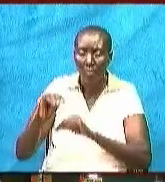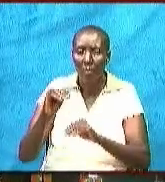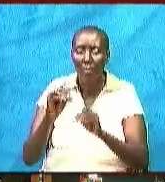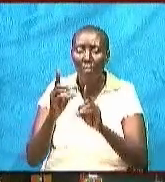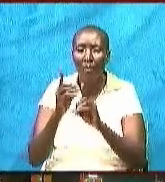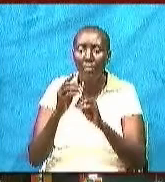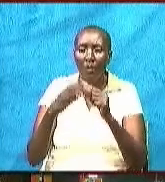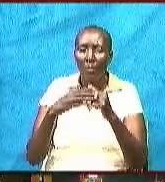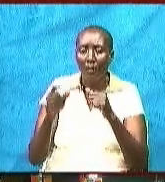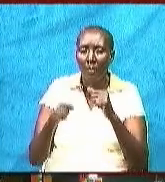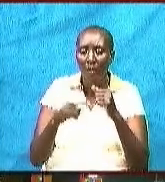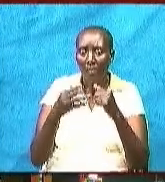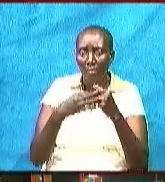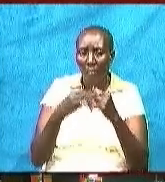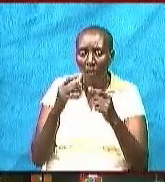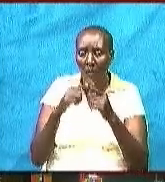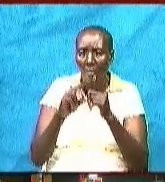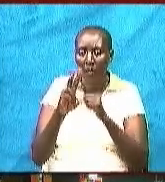9th